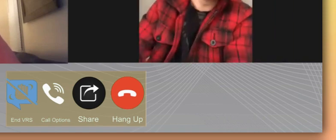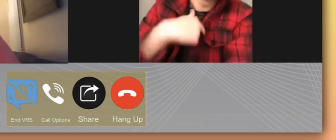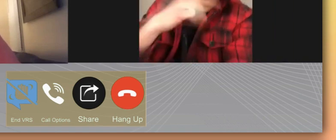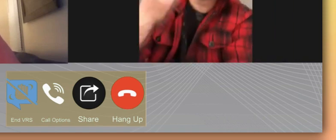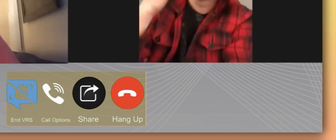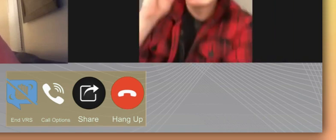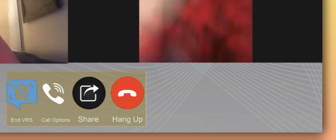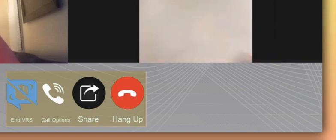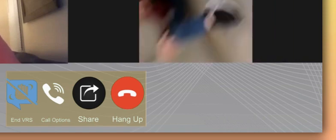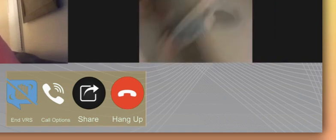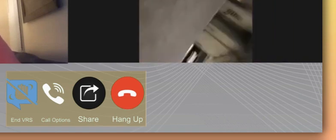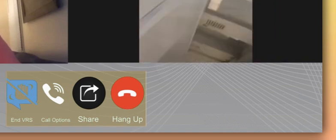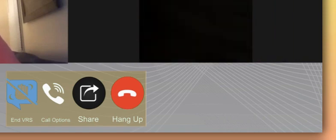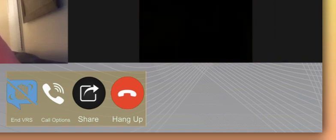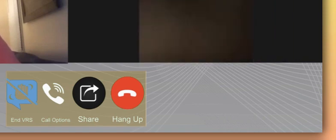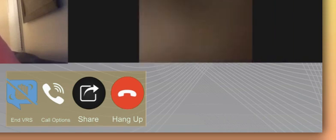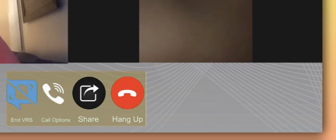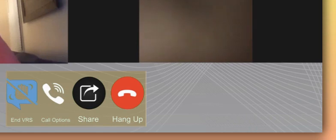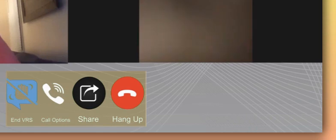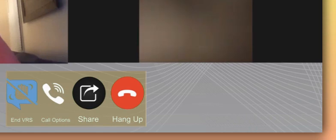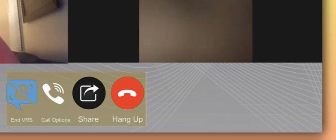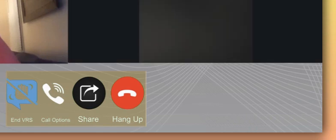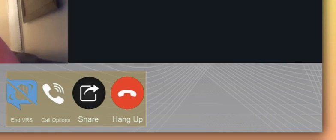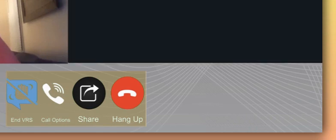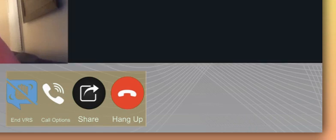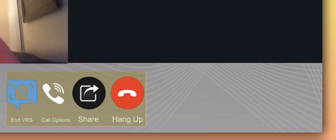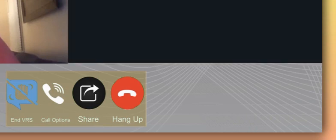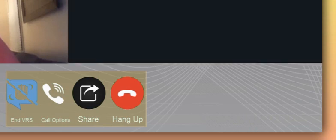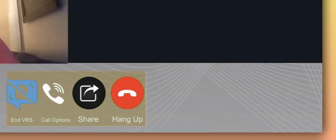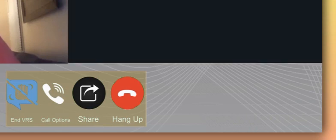I just want to get rid of this fucking hangover.